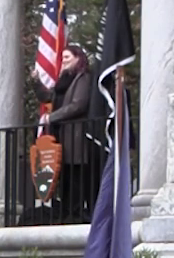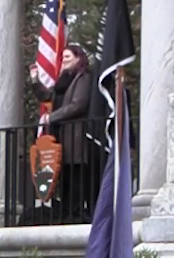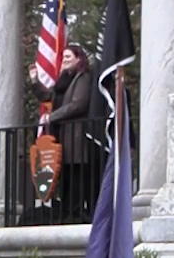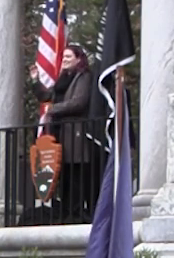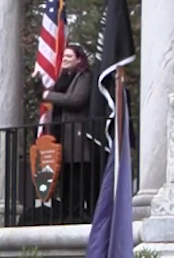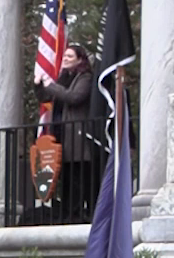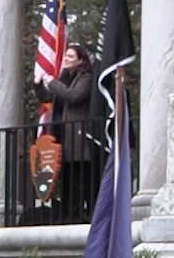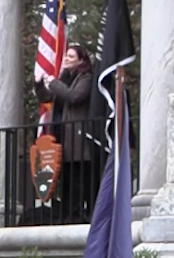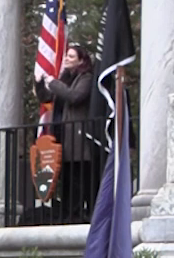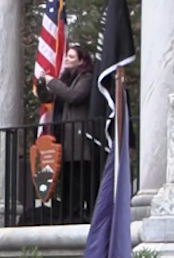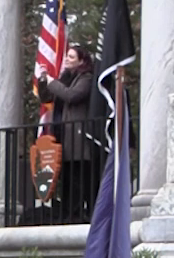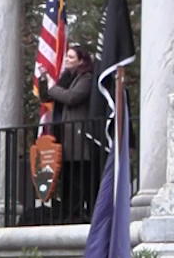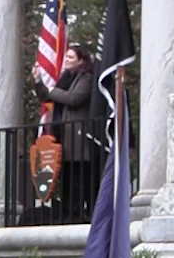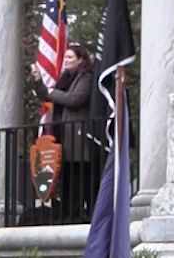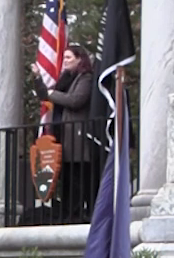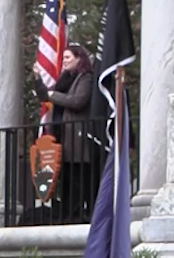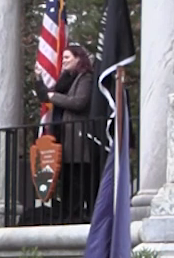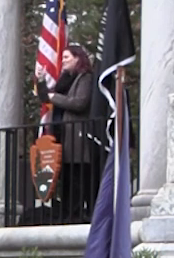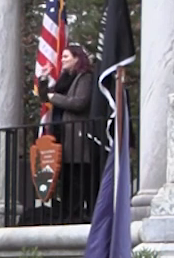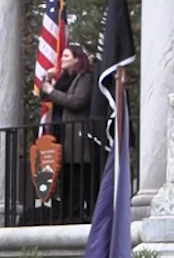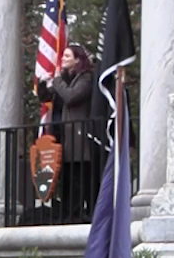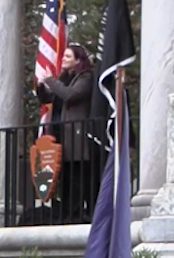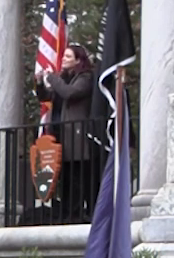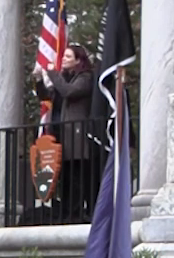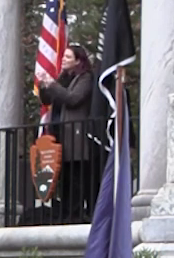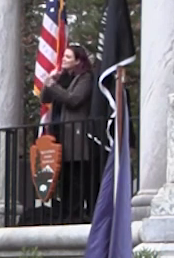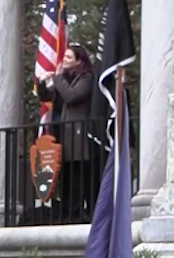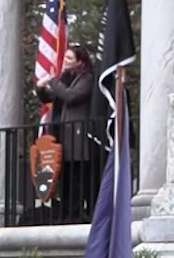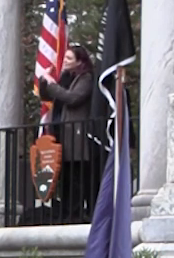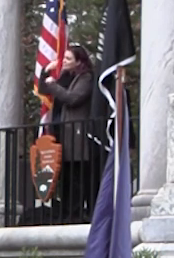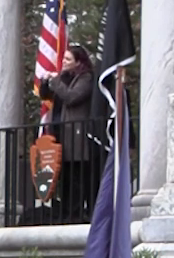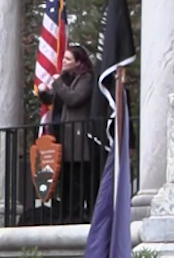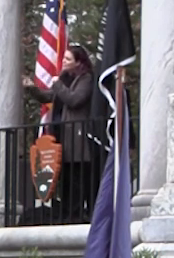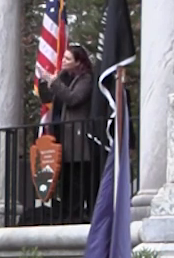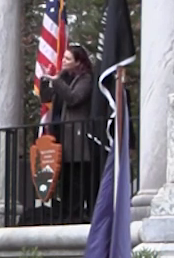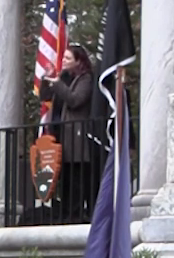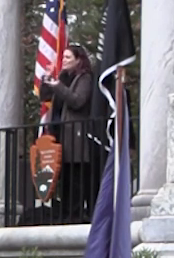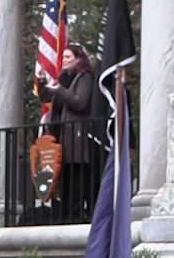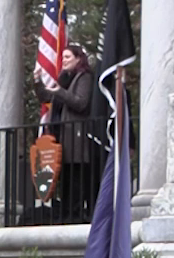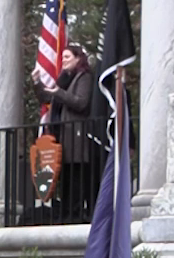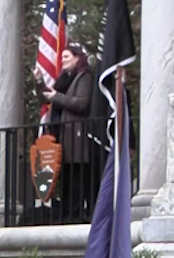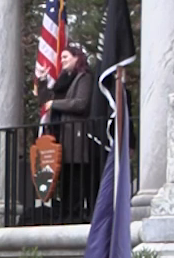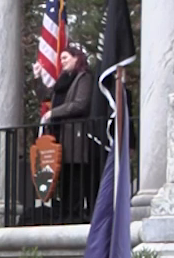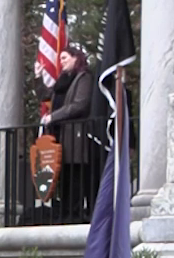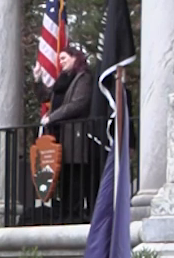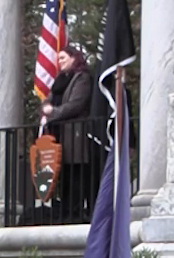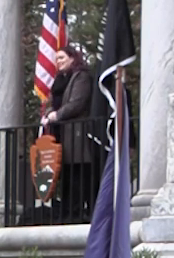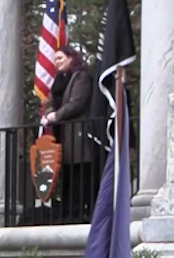Ranger, will present a wreath to remember those who have served and are serving in the United States Air